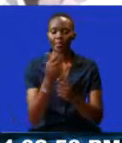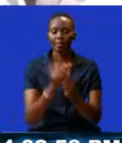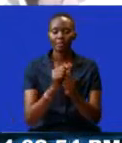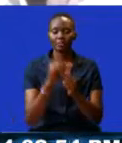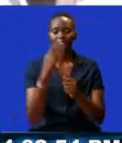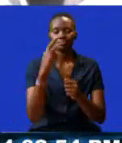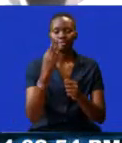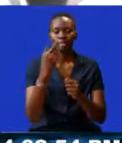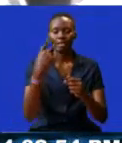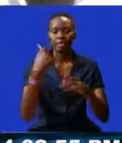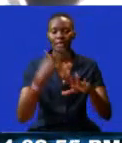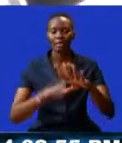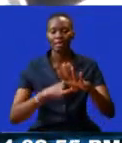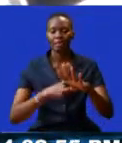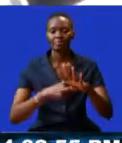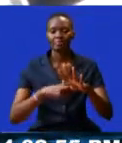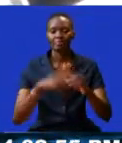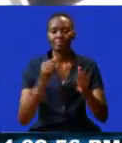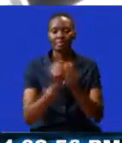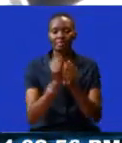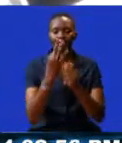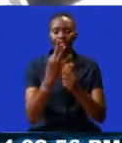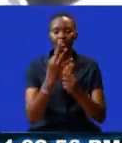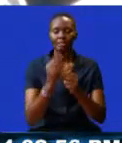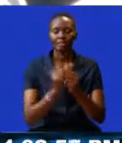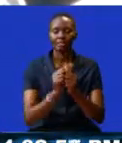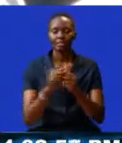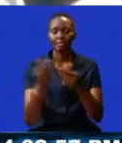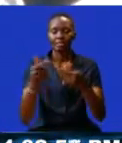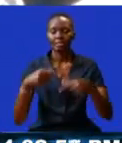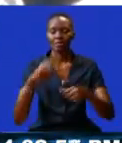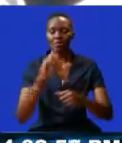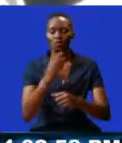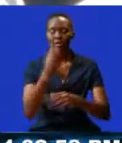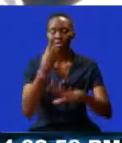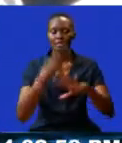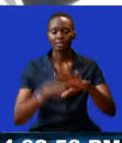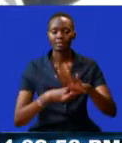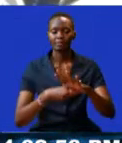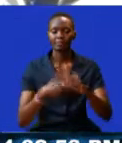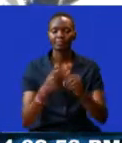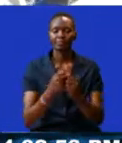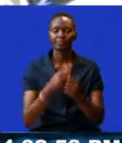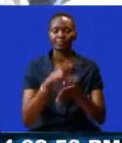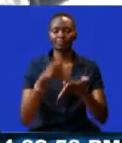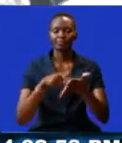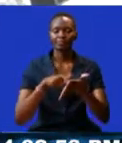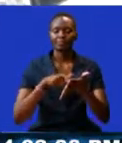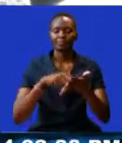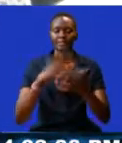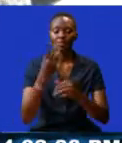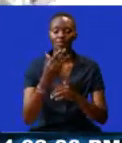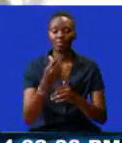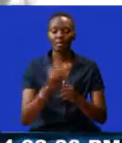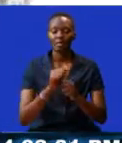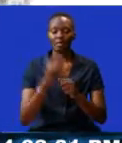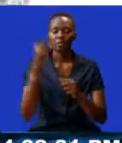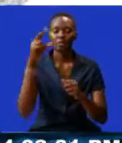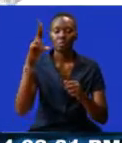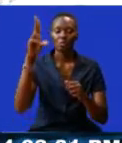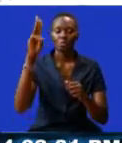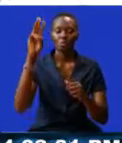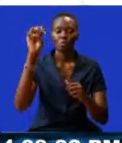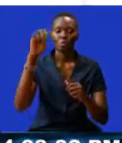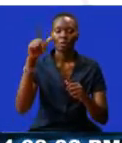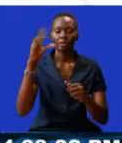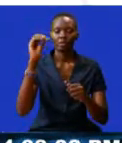time. 13 groups are receiving money for the first time. This money, the Uwezo Fund money we